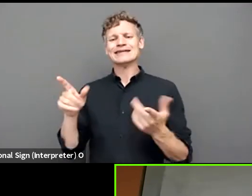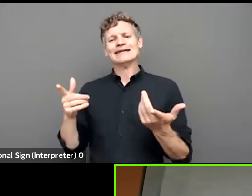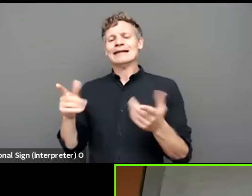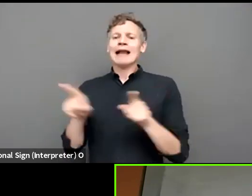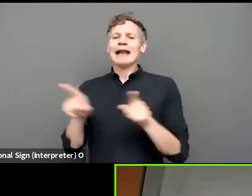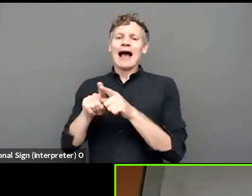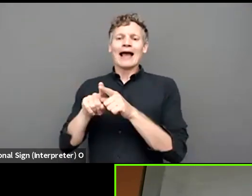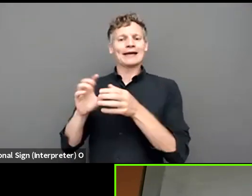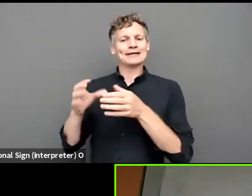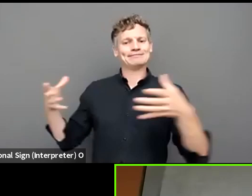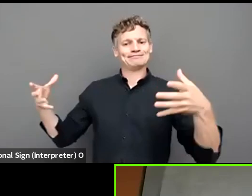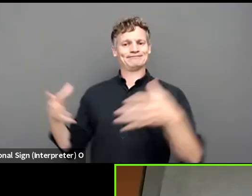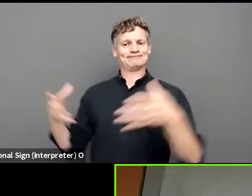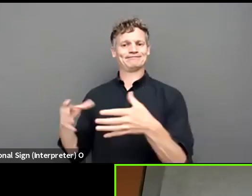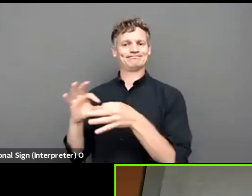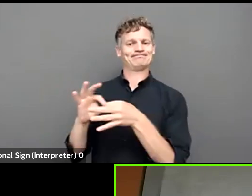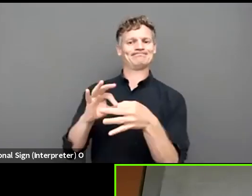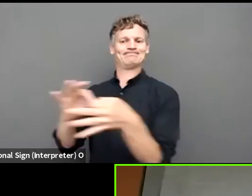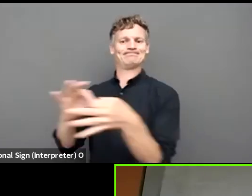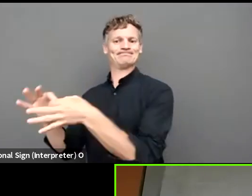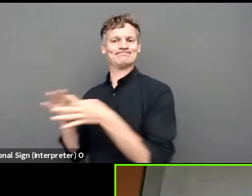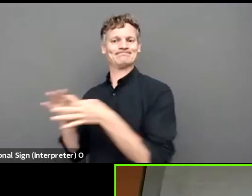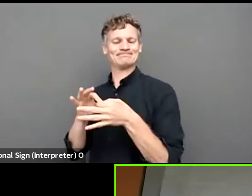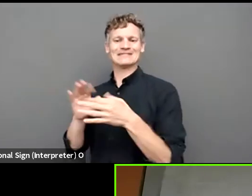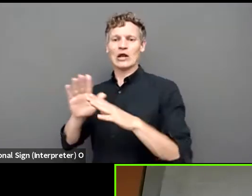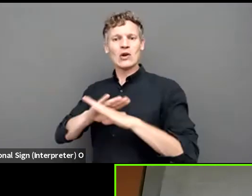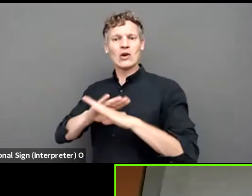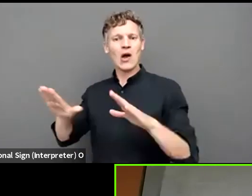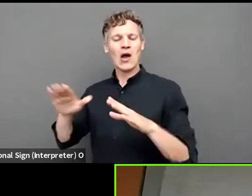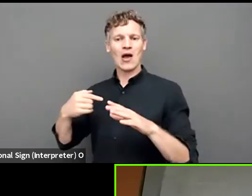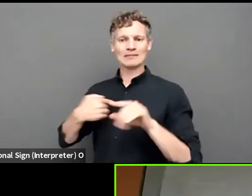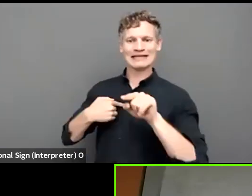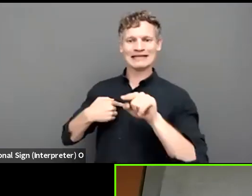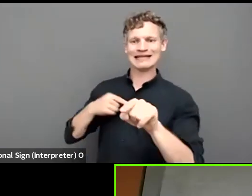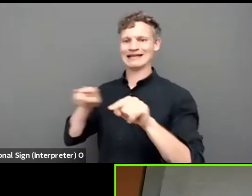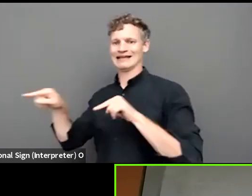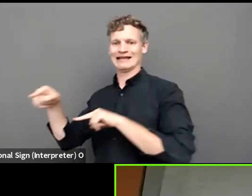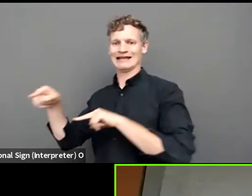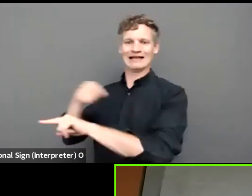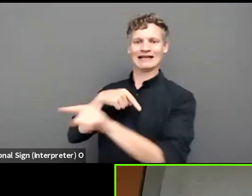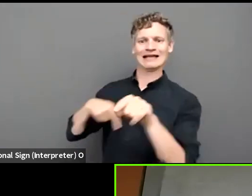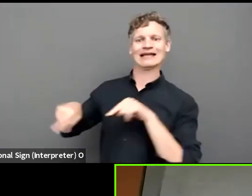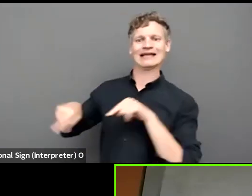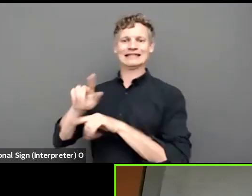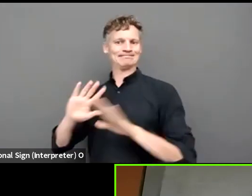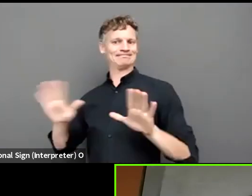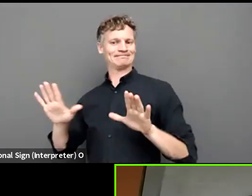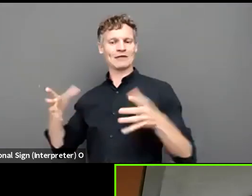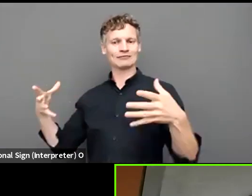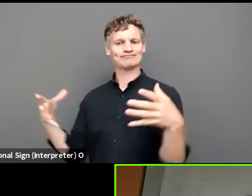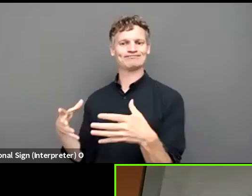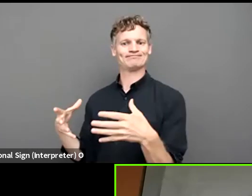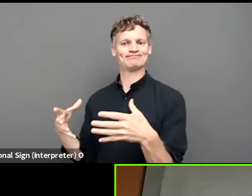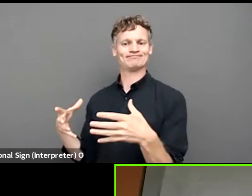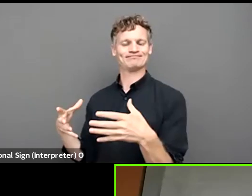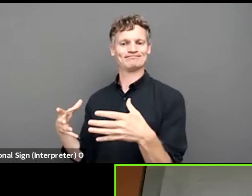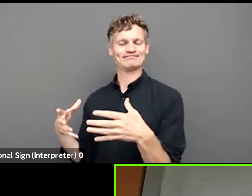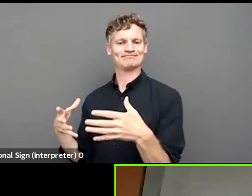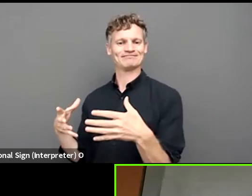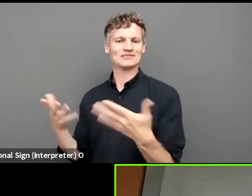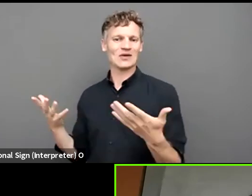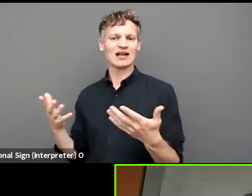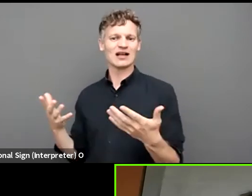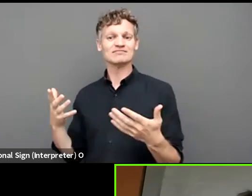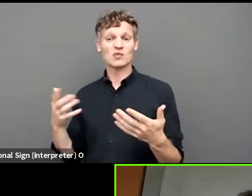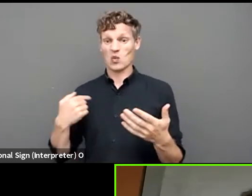you don't have so much individual salary difference that actually lifts the whole sector. That is part of the reason. We did a study on that.